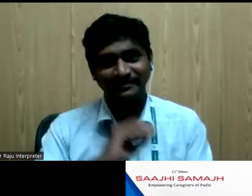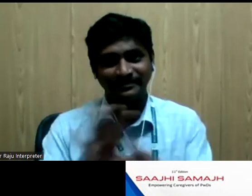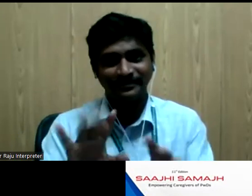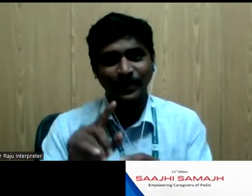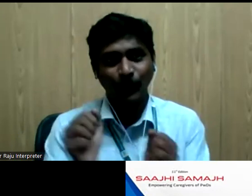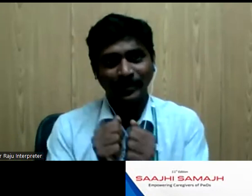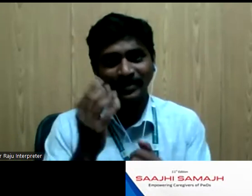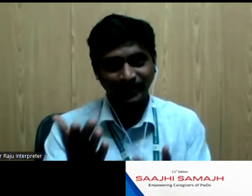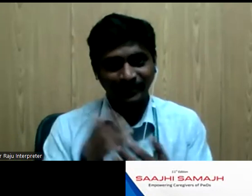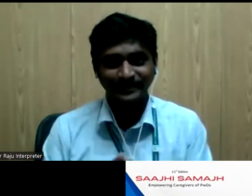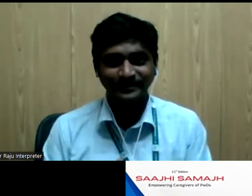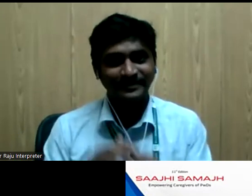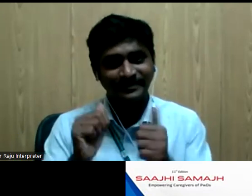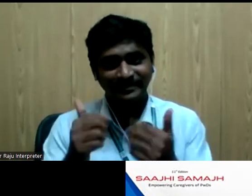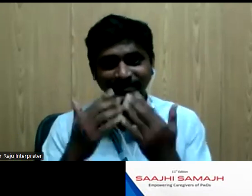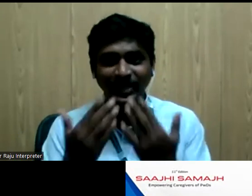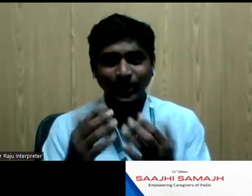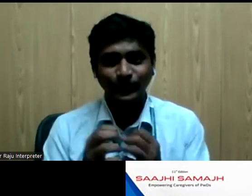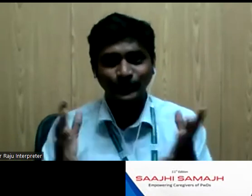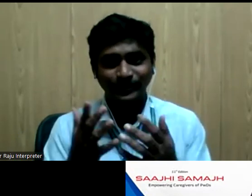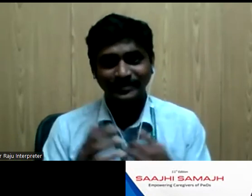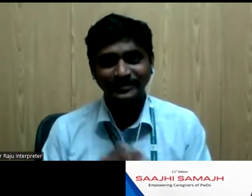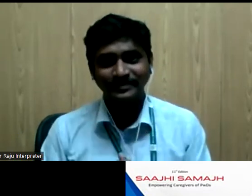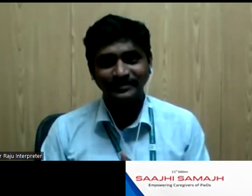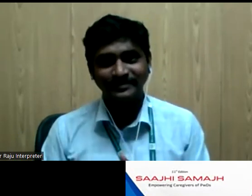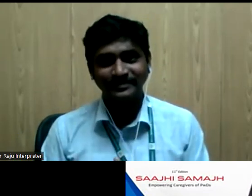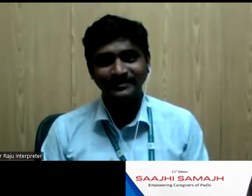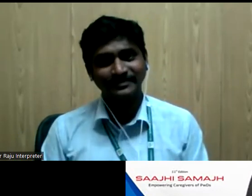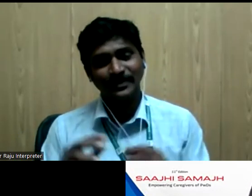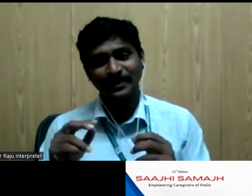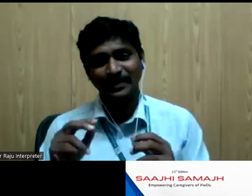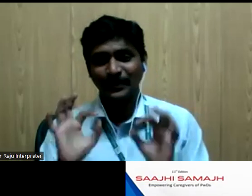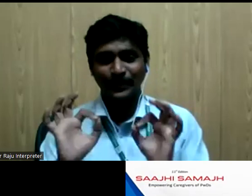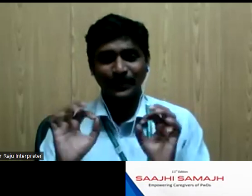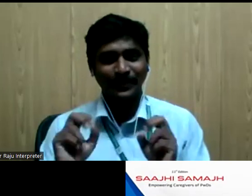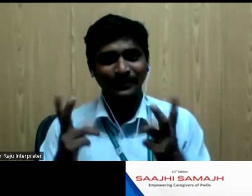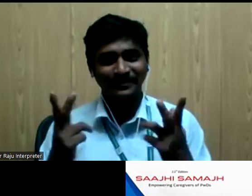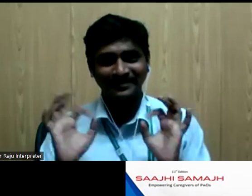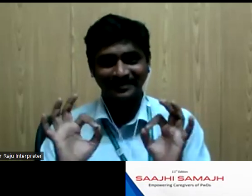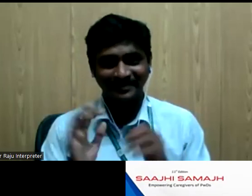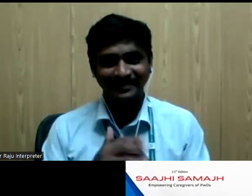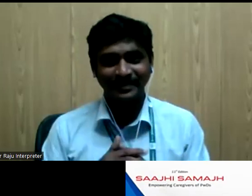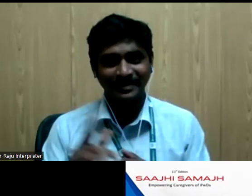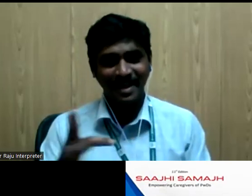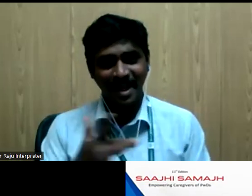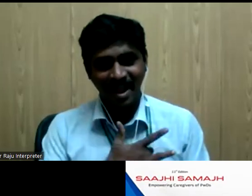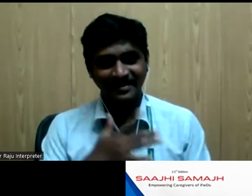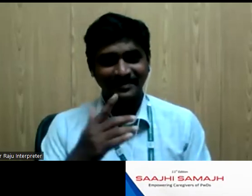Yeah, anytime. Thank you so much for sharing that. Wonderful. I mean, this is really close to everybody's heart, and